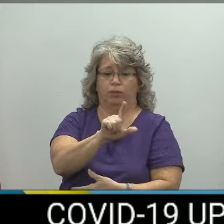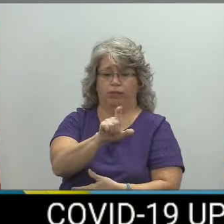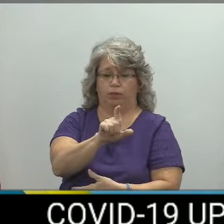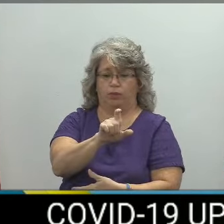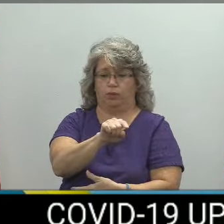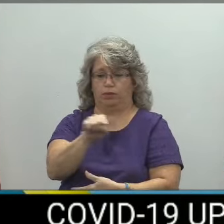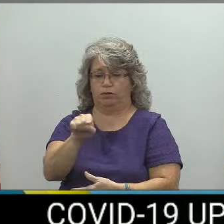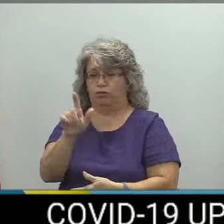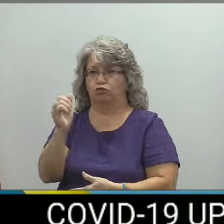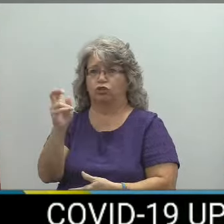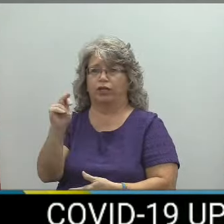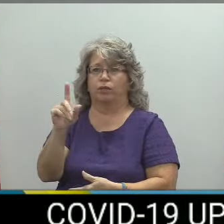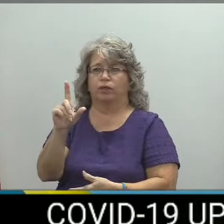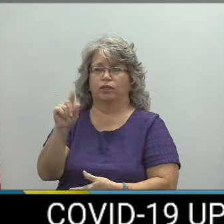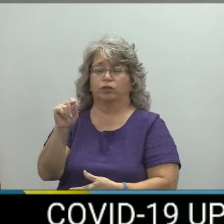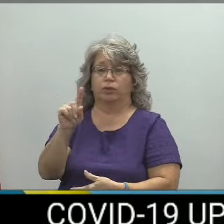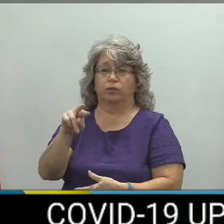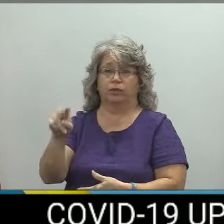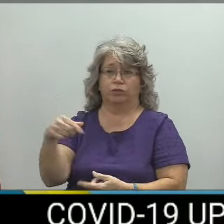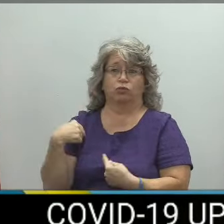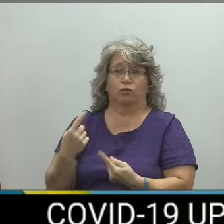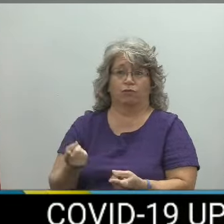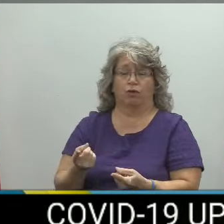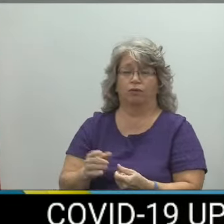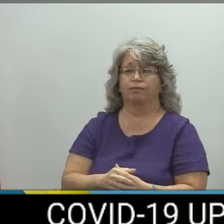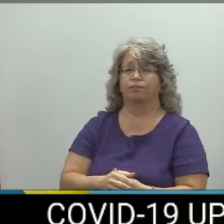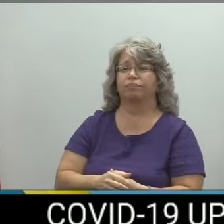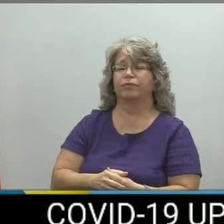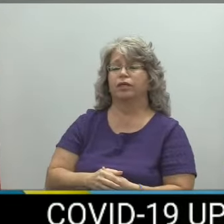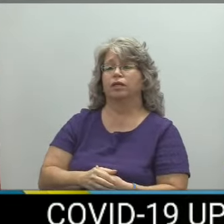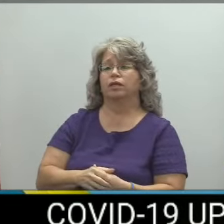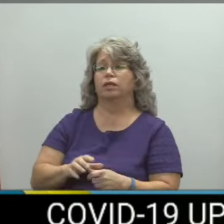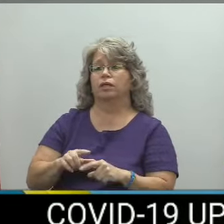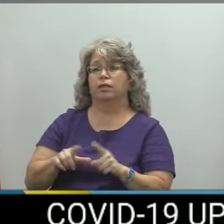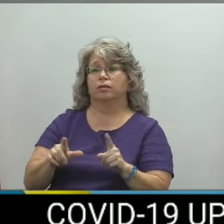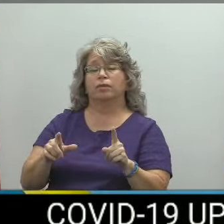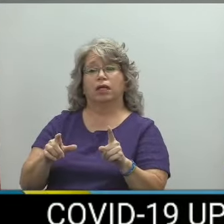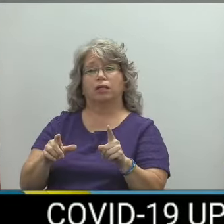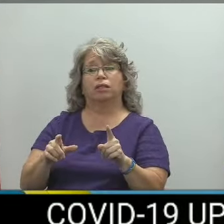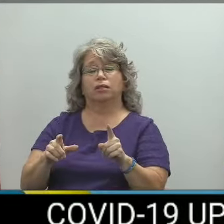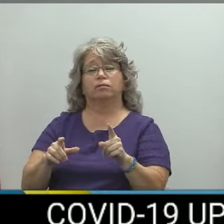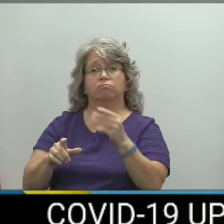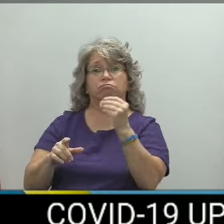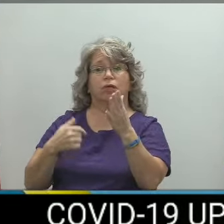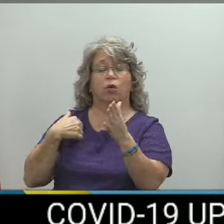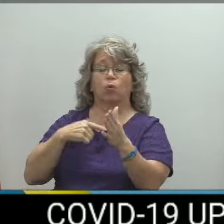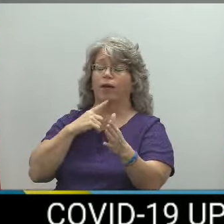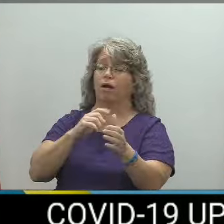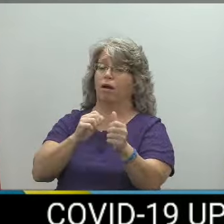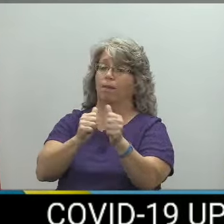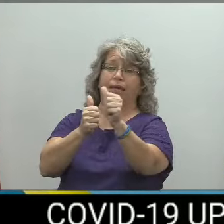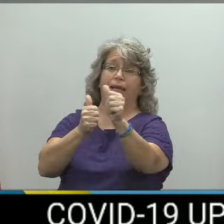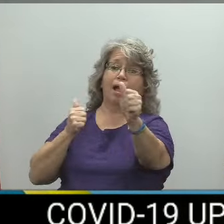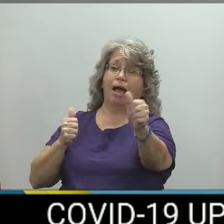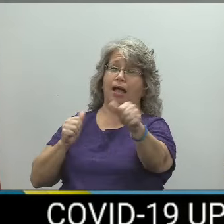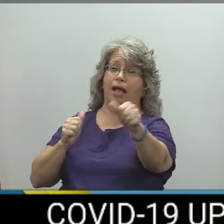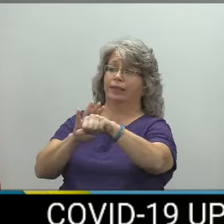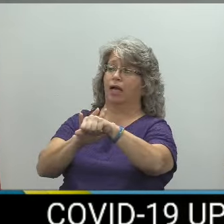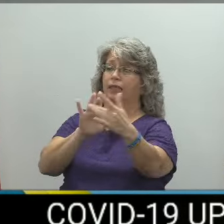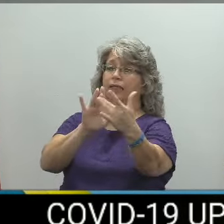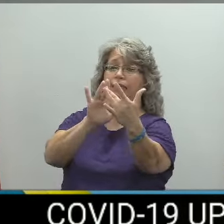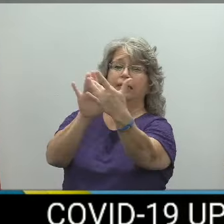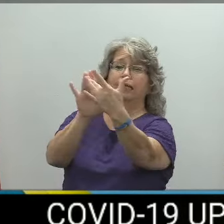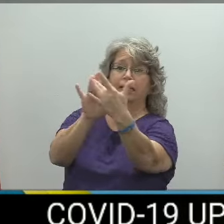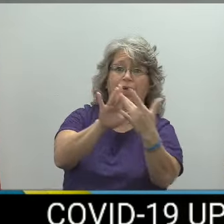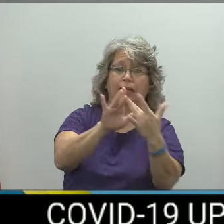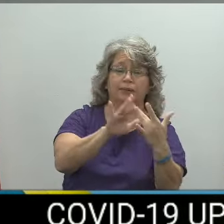am also going to say is that we are very, very far behind on contact tracing. That doesn't mean we haven't contacted them